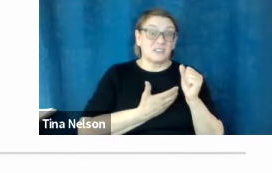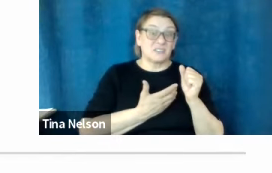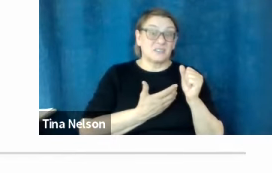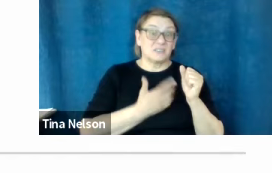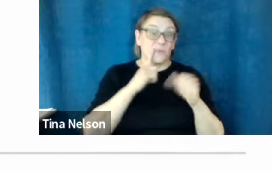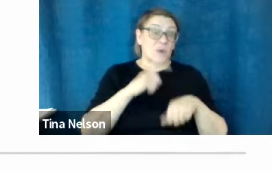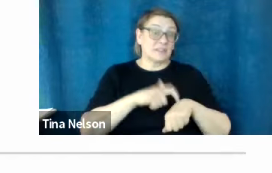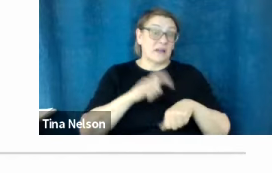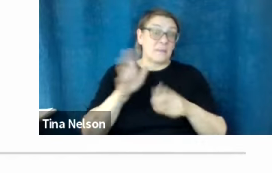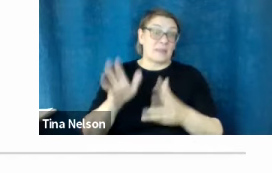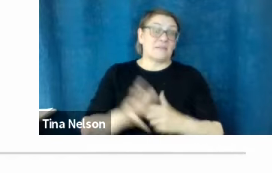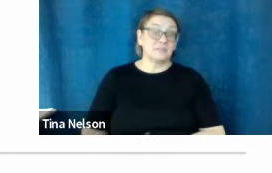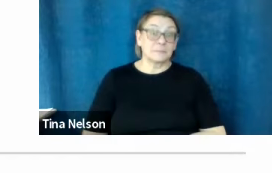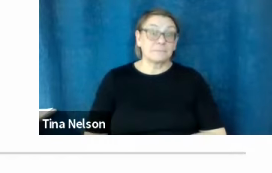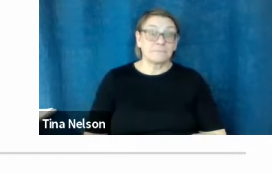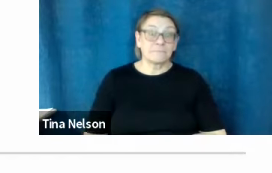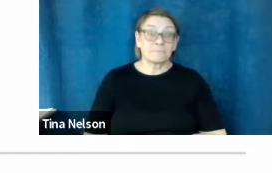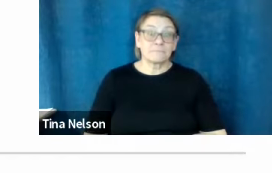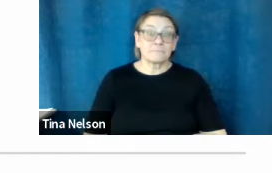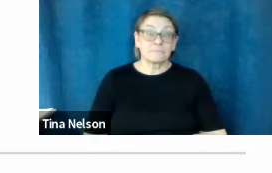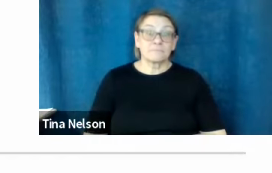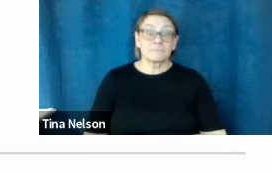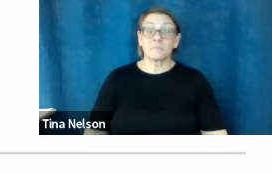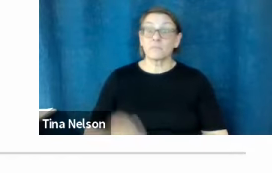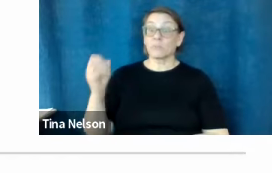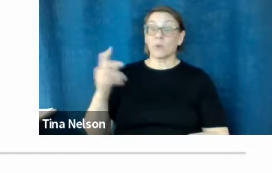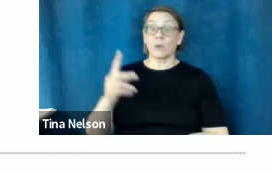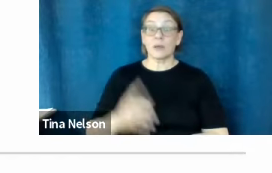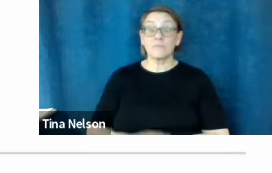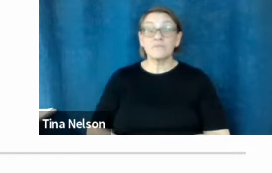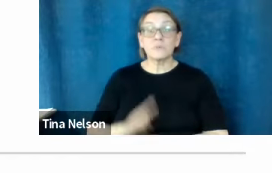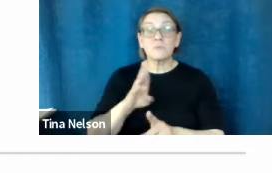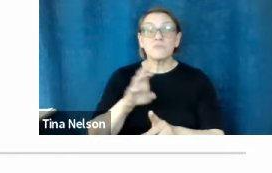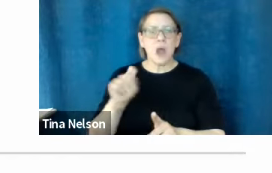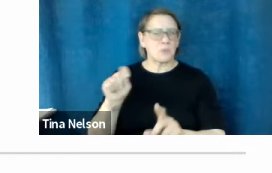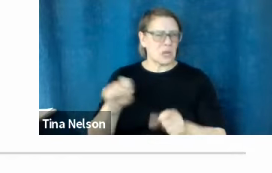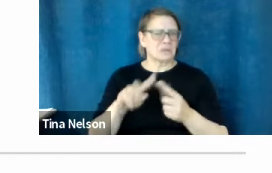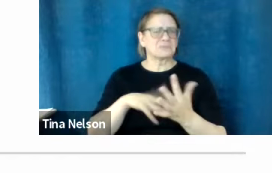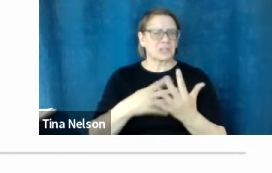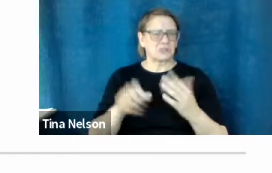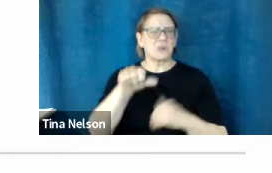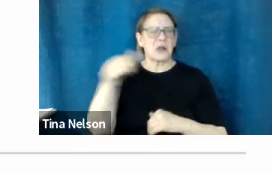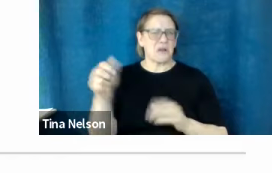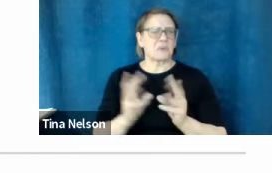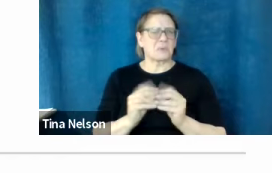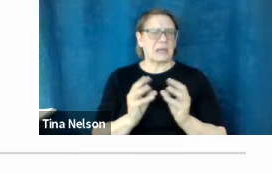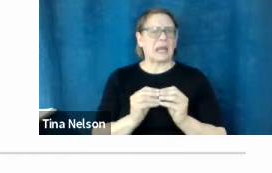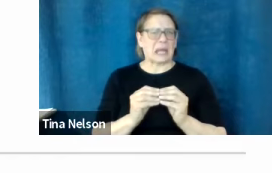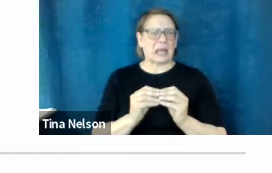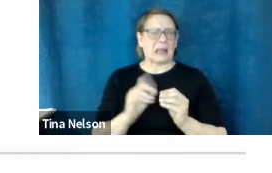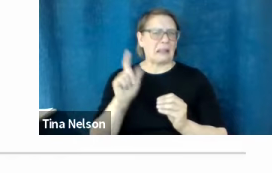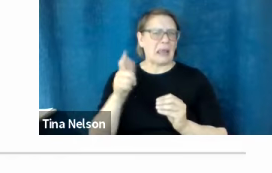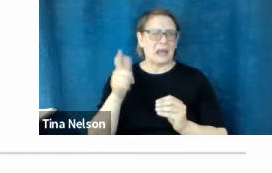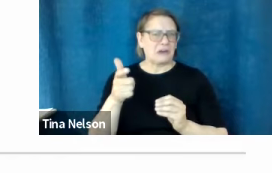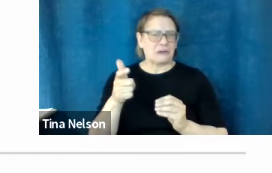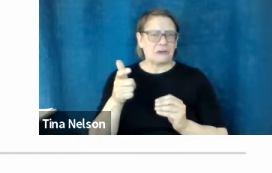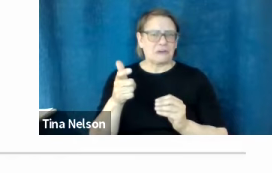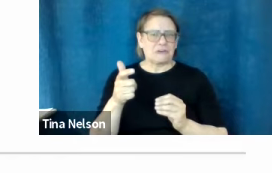the time that we have left. Okay. Just schedule another meeting sooner or later, like